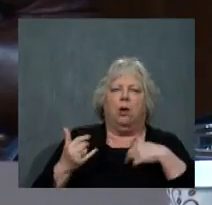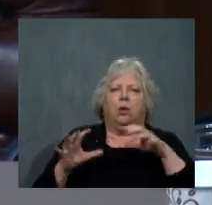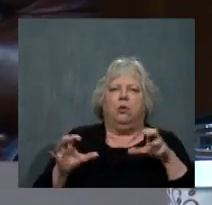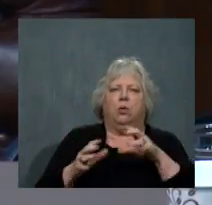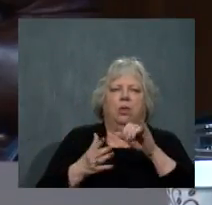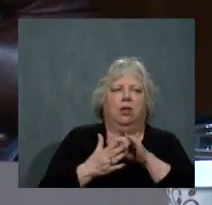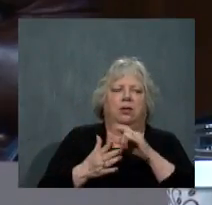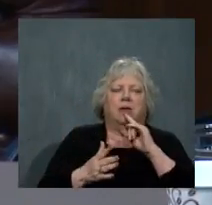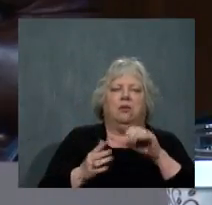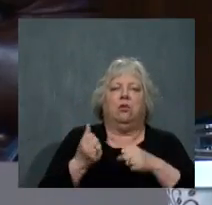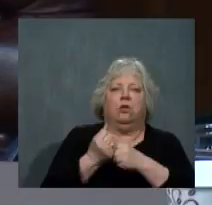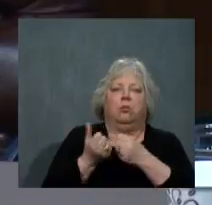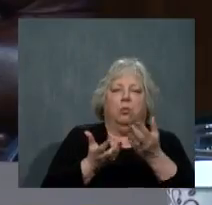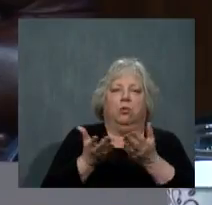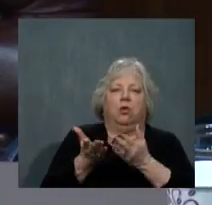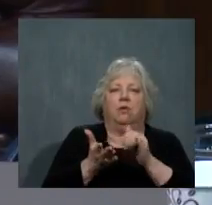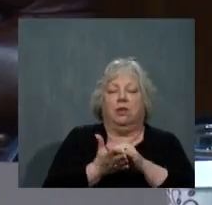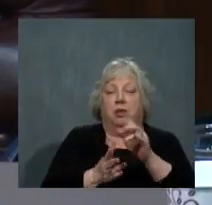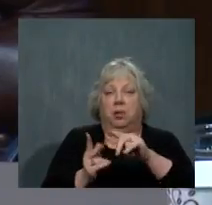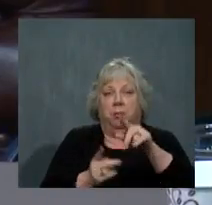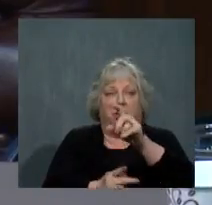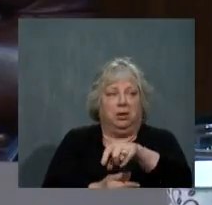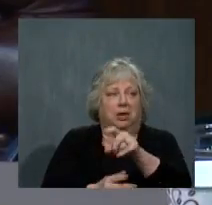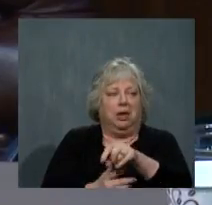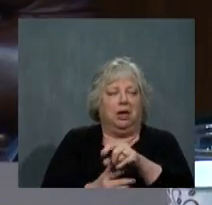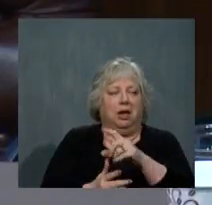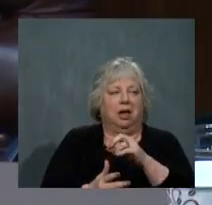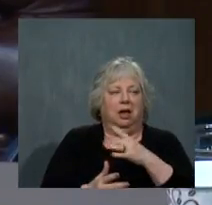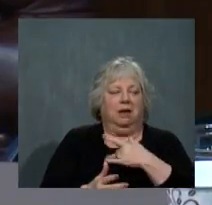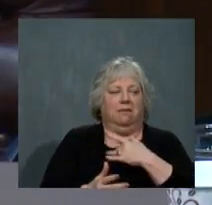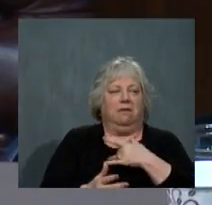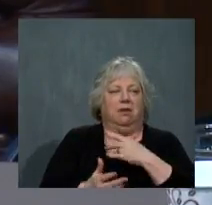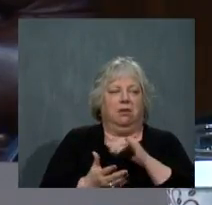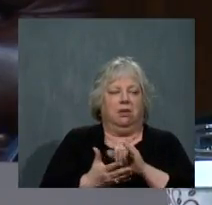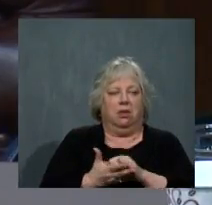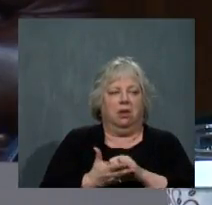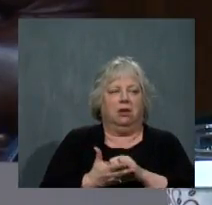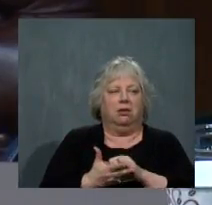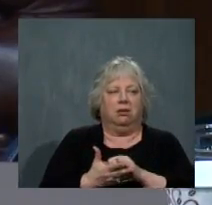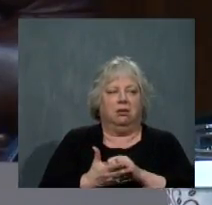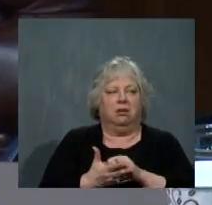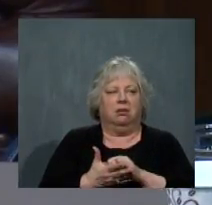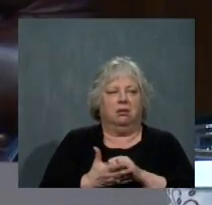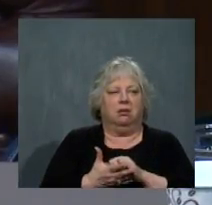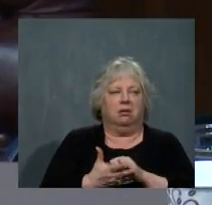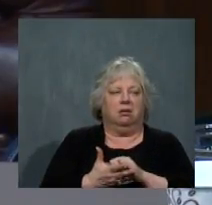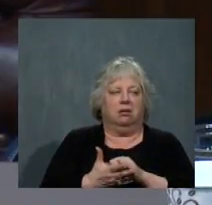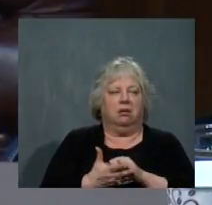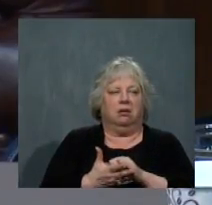the supportive services that are needed with this population. I just think that's a real